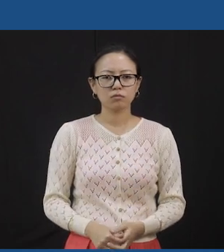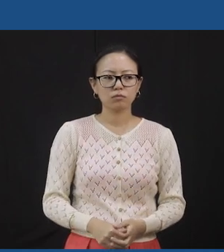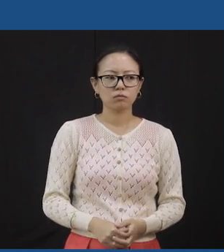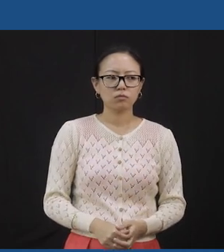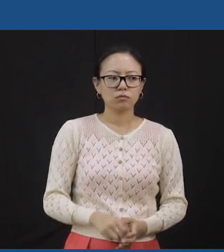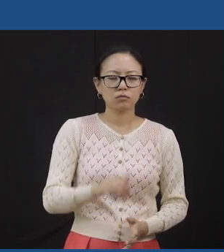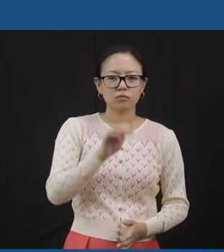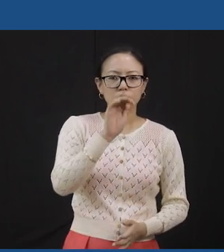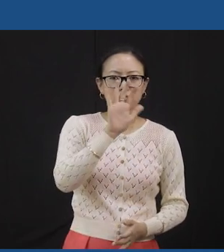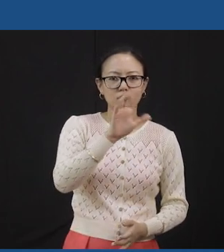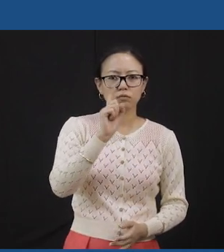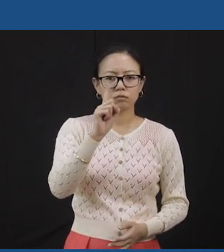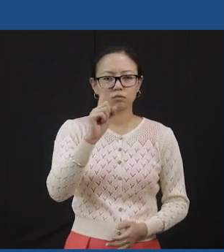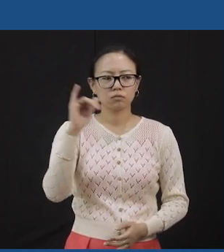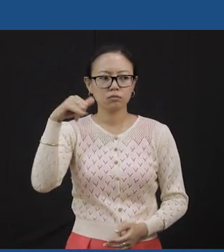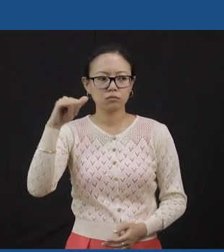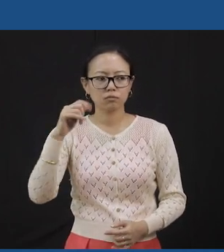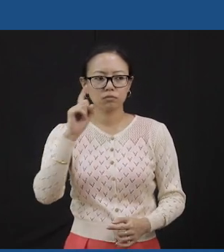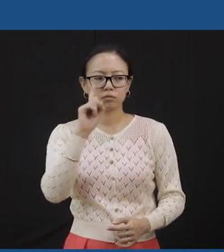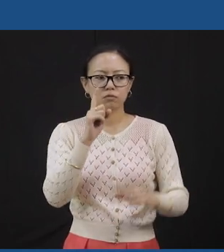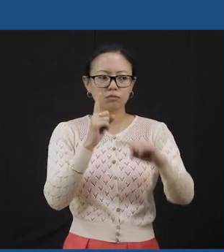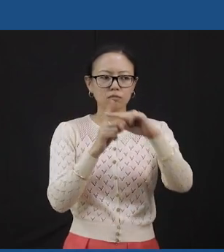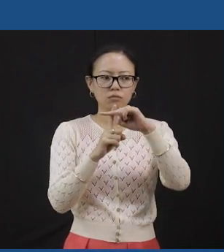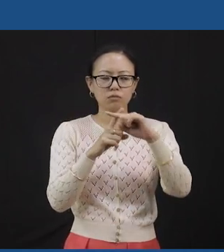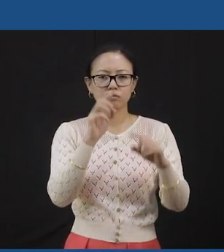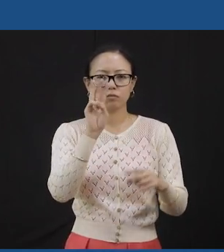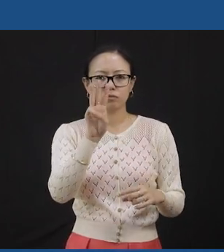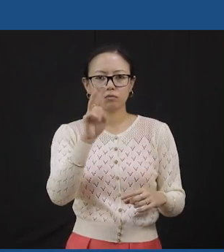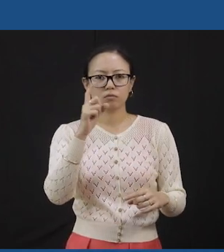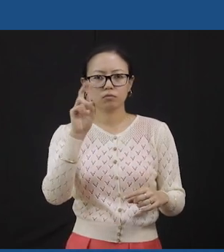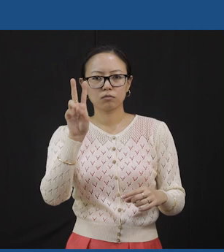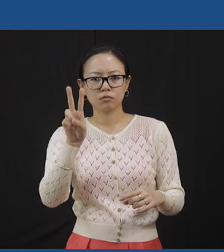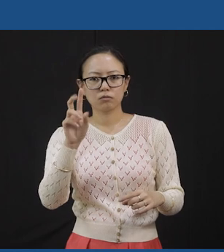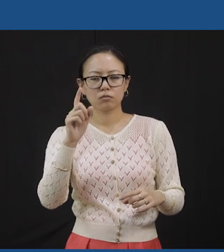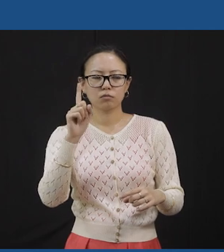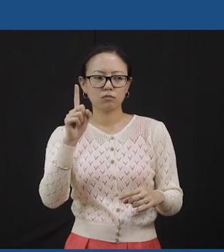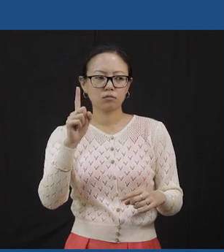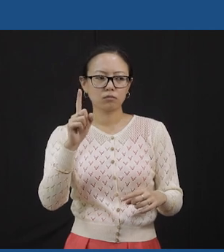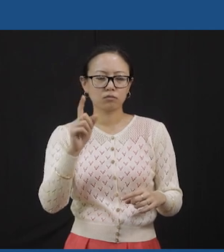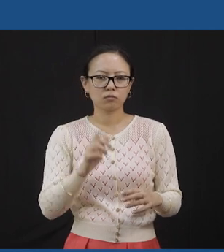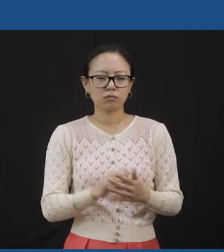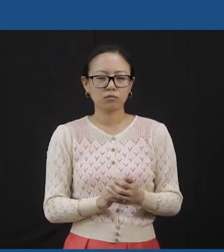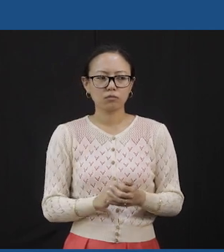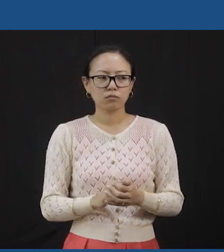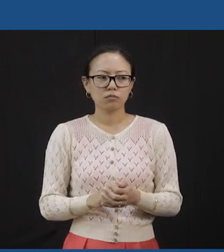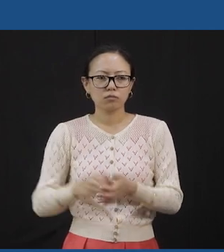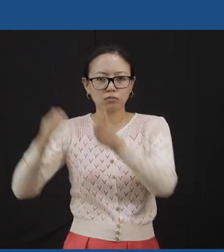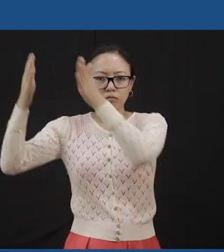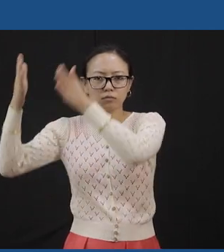So 6 plus 1 is 7. Then 1 plus 2 is 3.